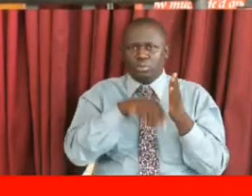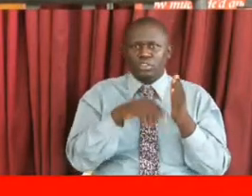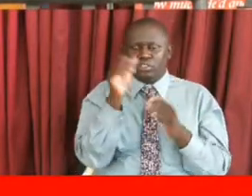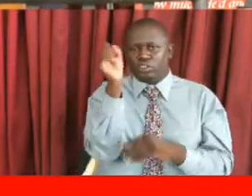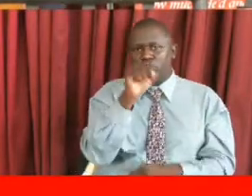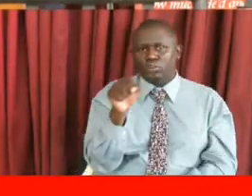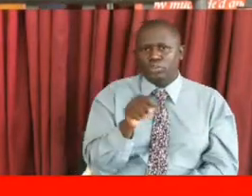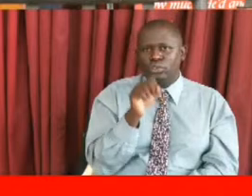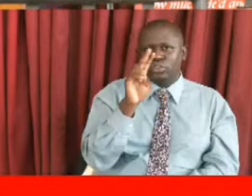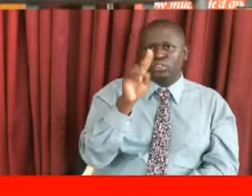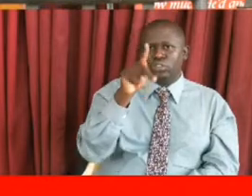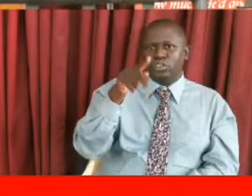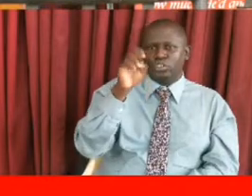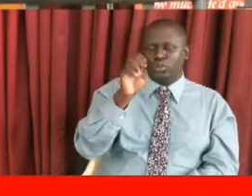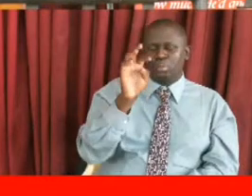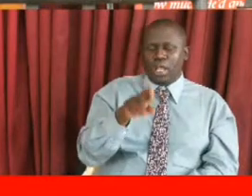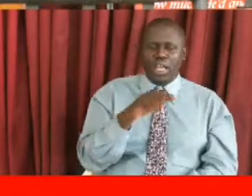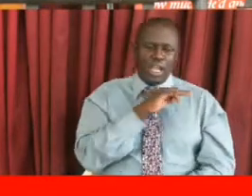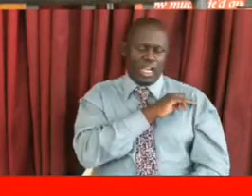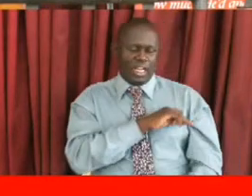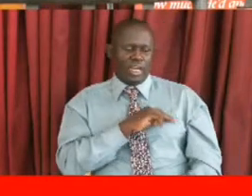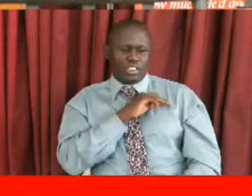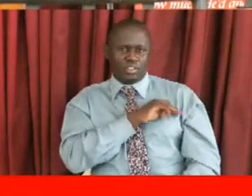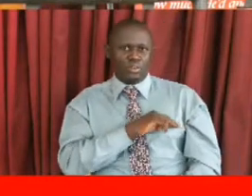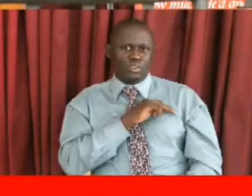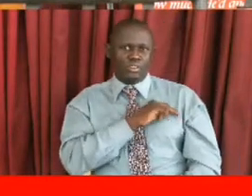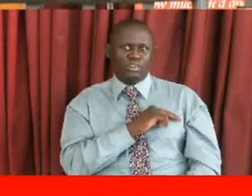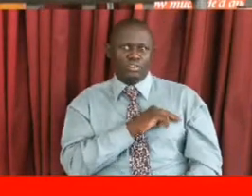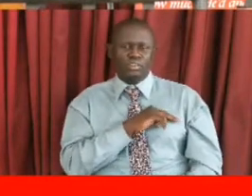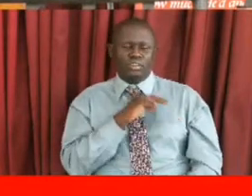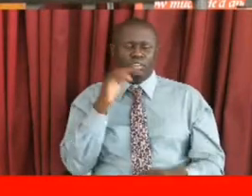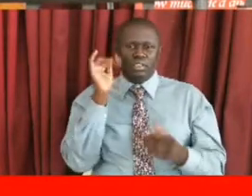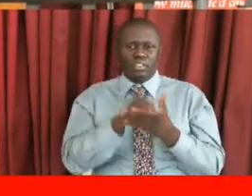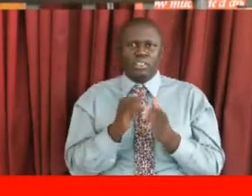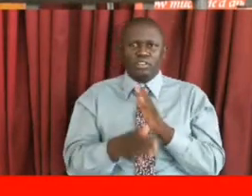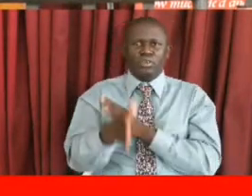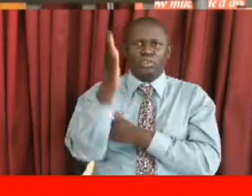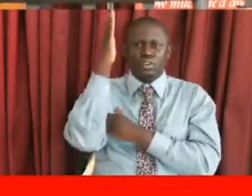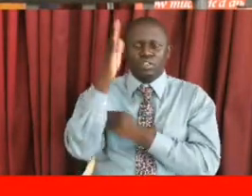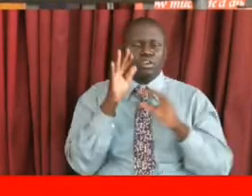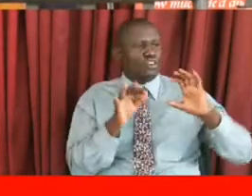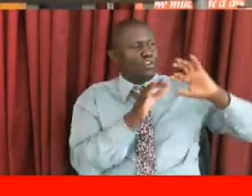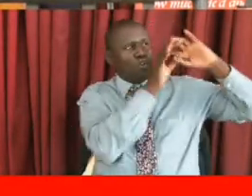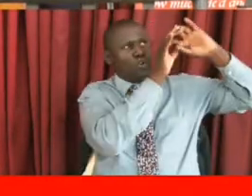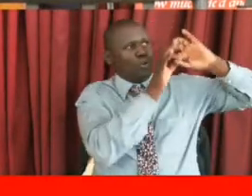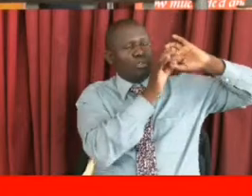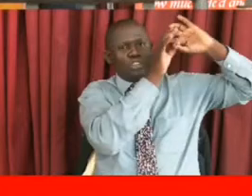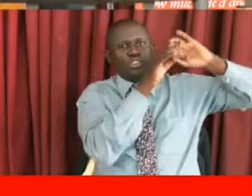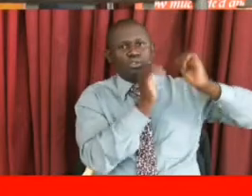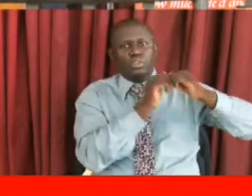element that is left of that my that God communes with you